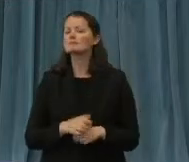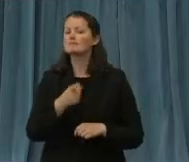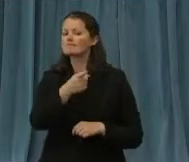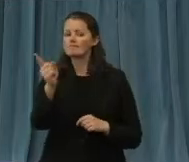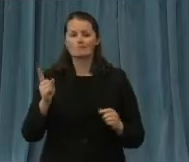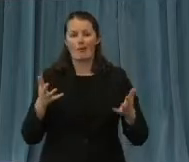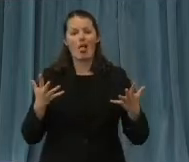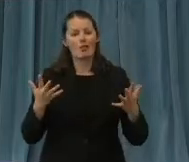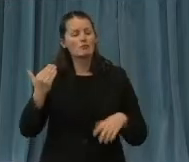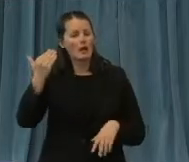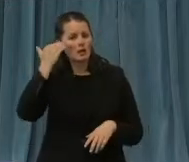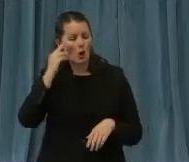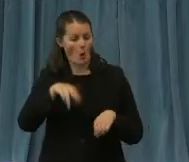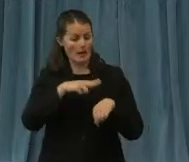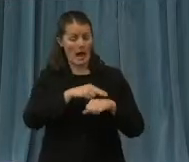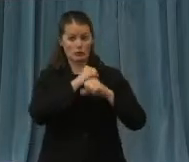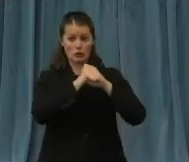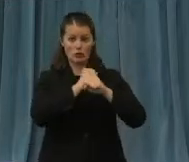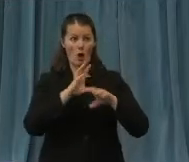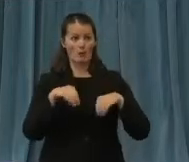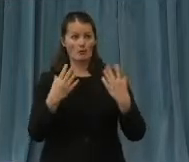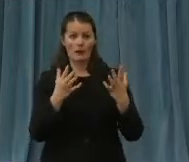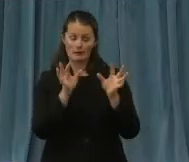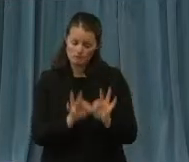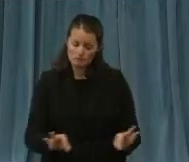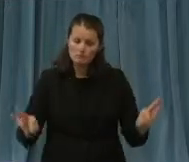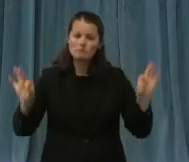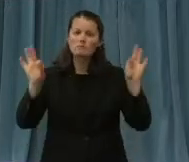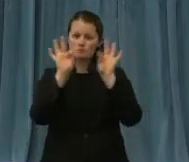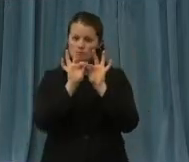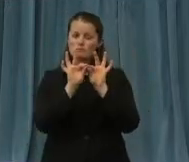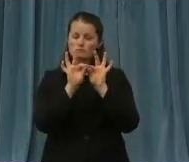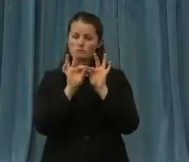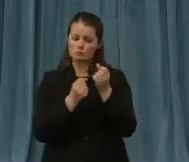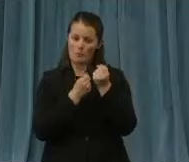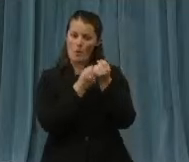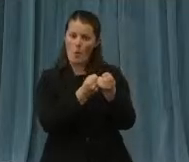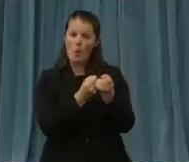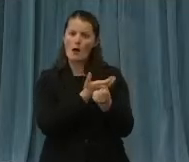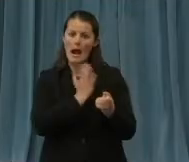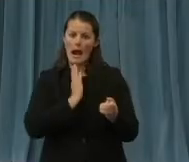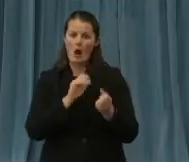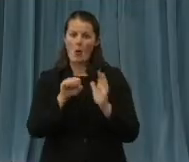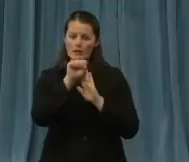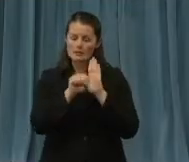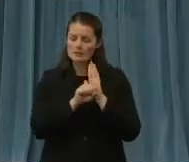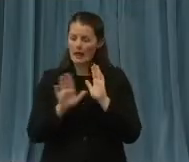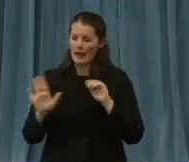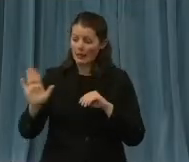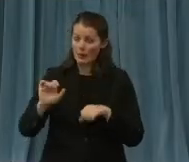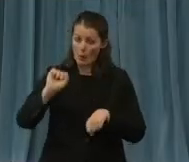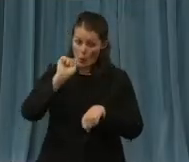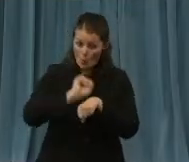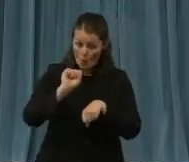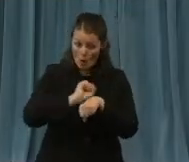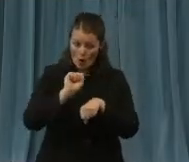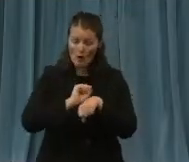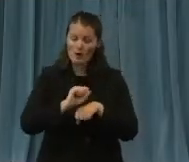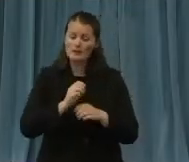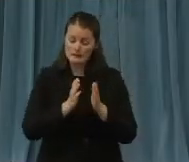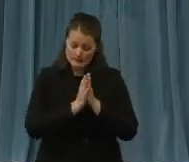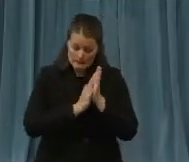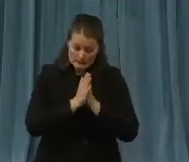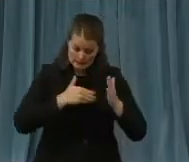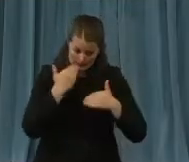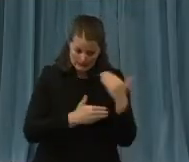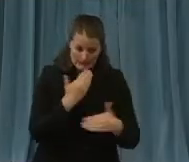National Guard has been providing critical logistics support for our state. Their work is unmatched, and we're especially grateful for the work that the